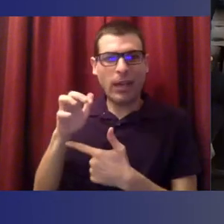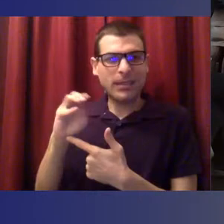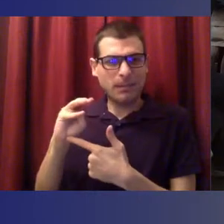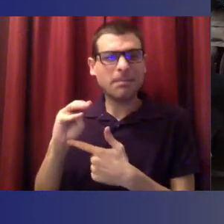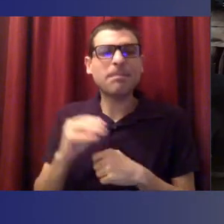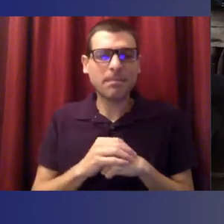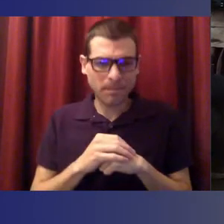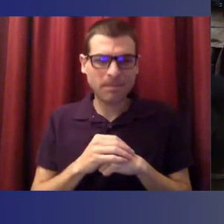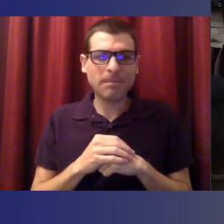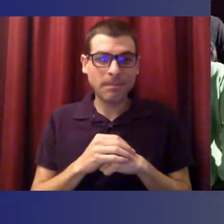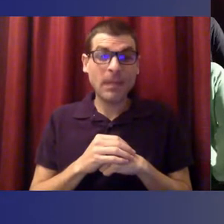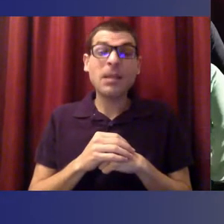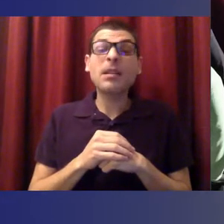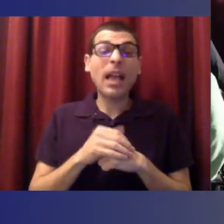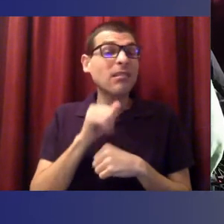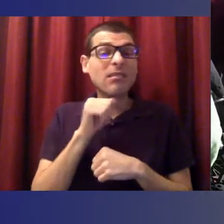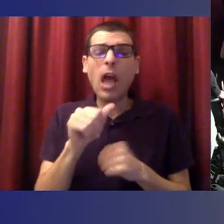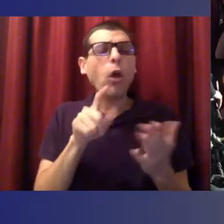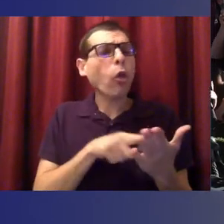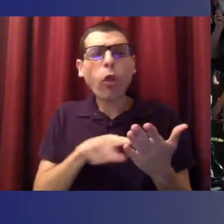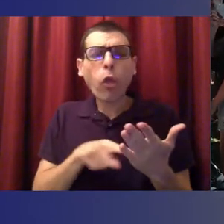And systemic injustice.